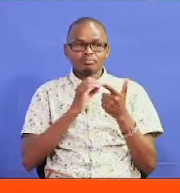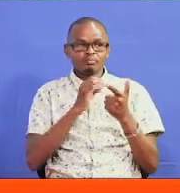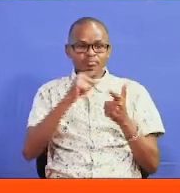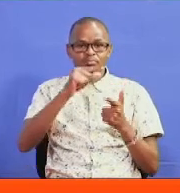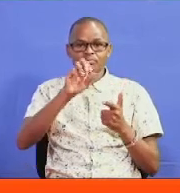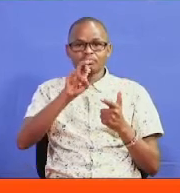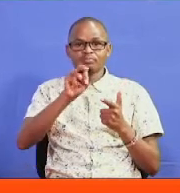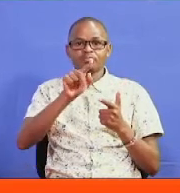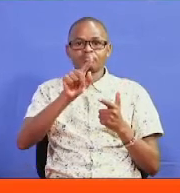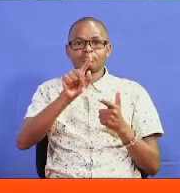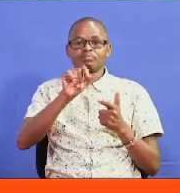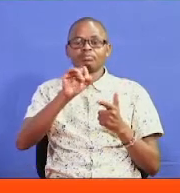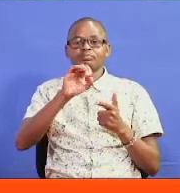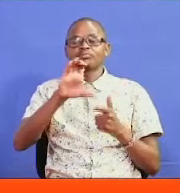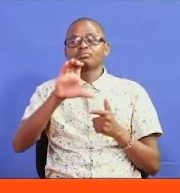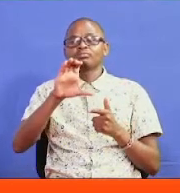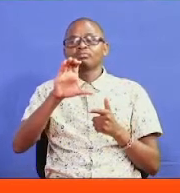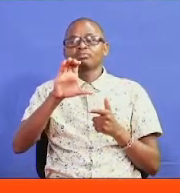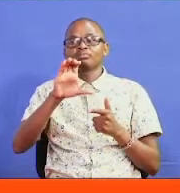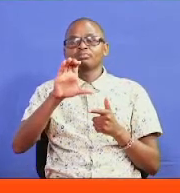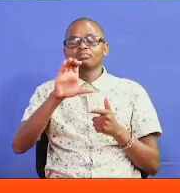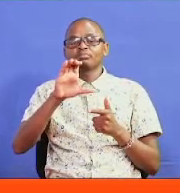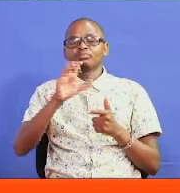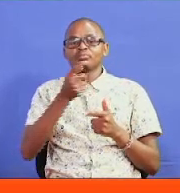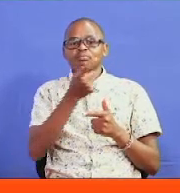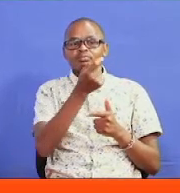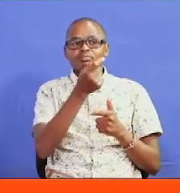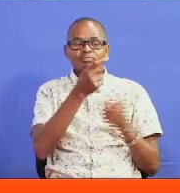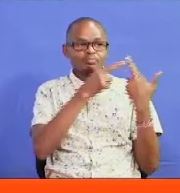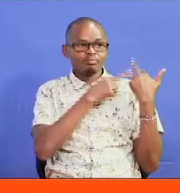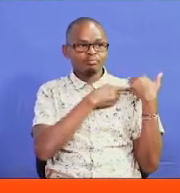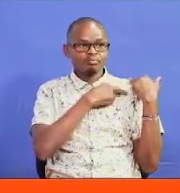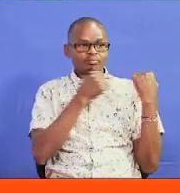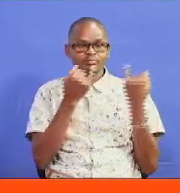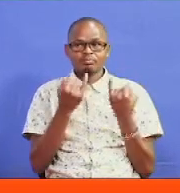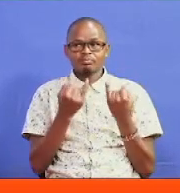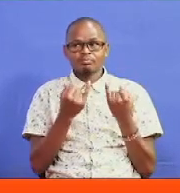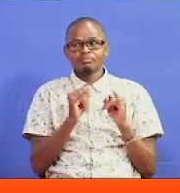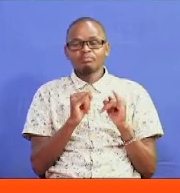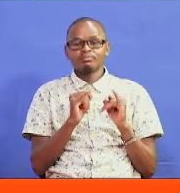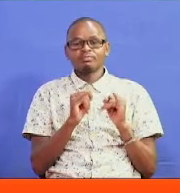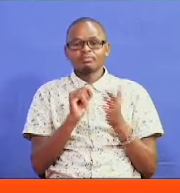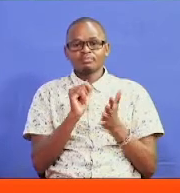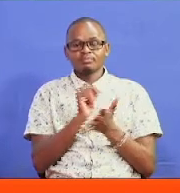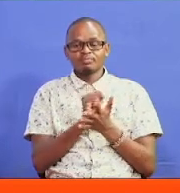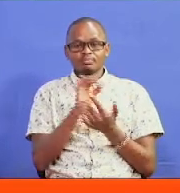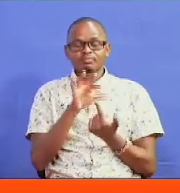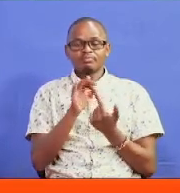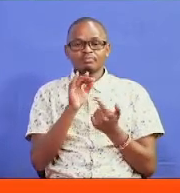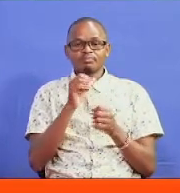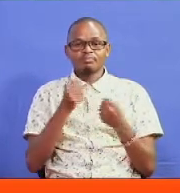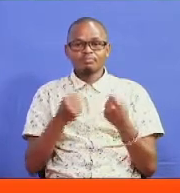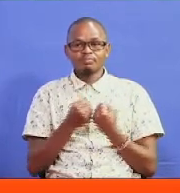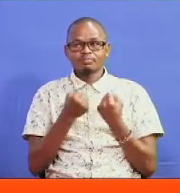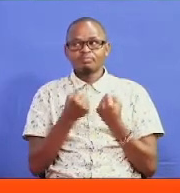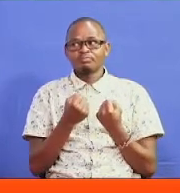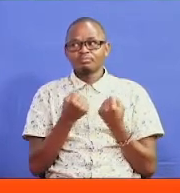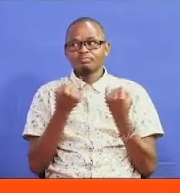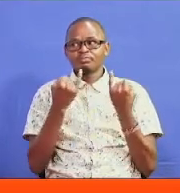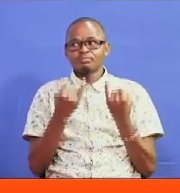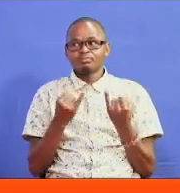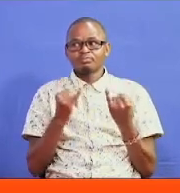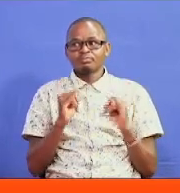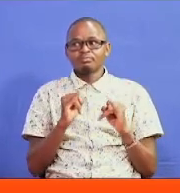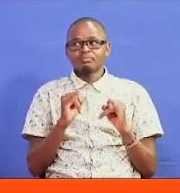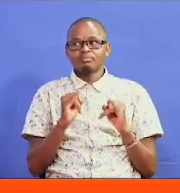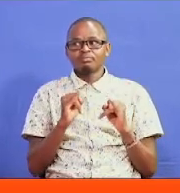genetic makeup plays a little role in terms of now that particular cause. All right. Yeah. Now,